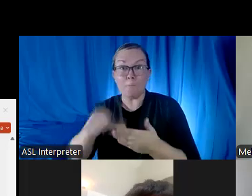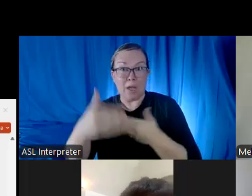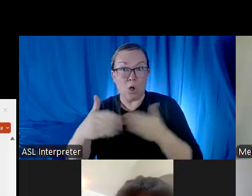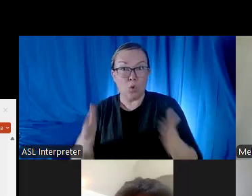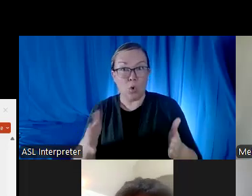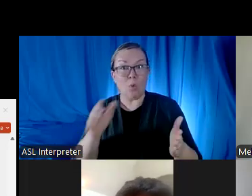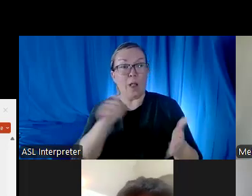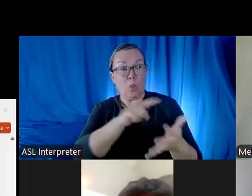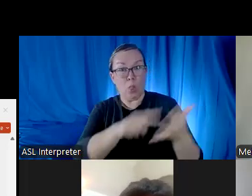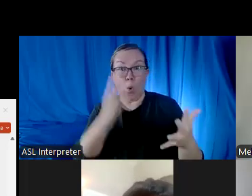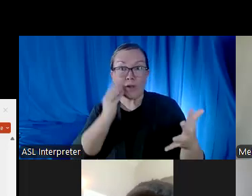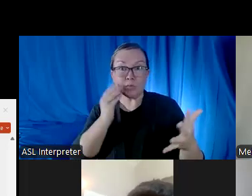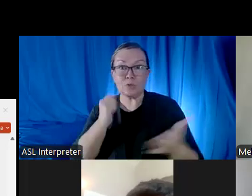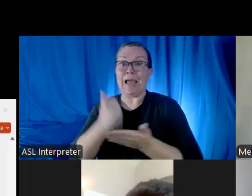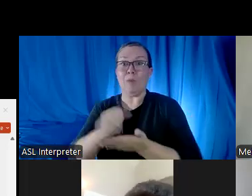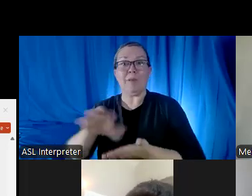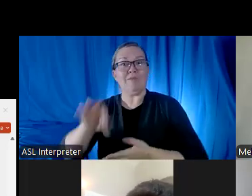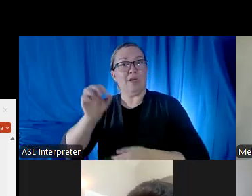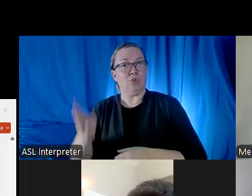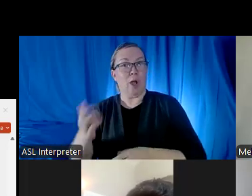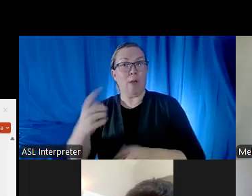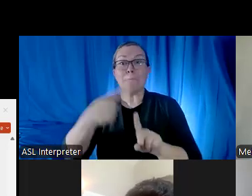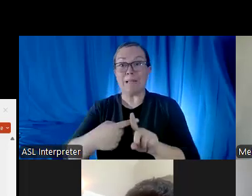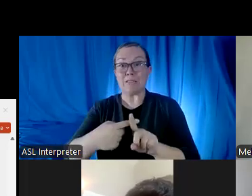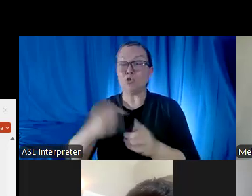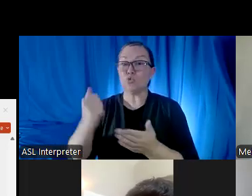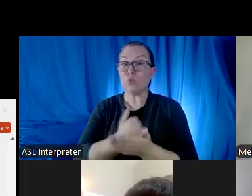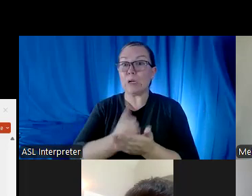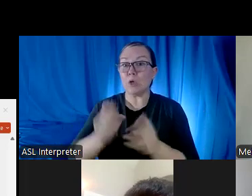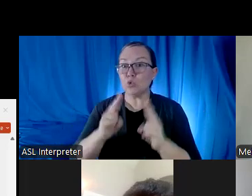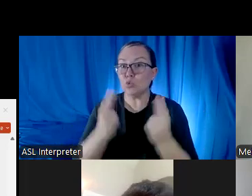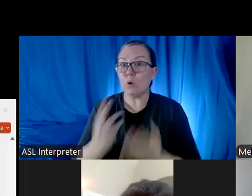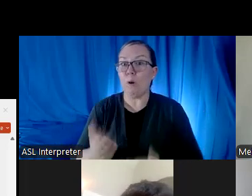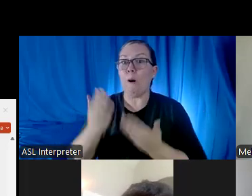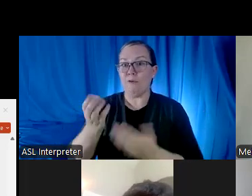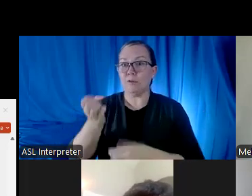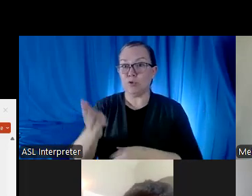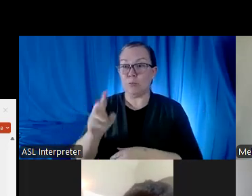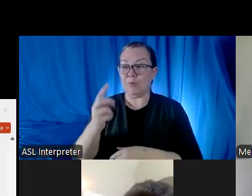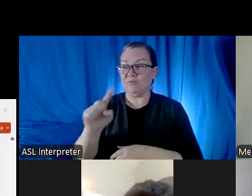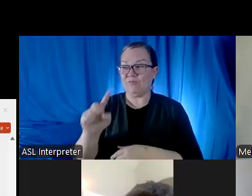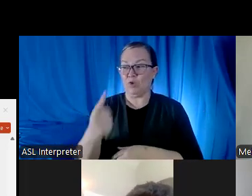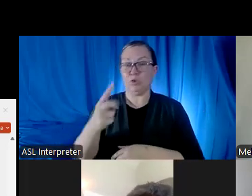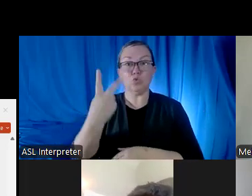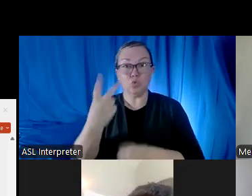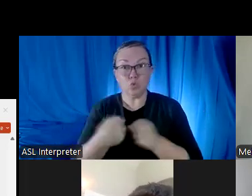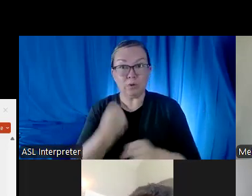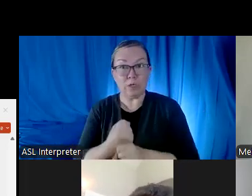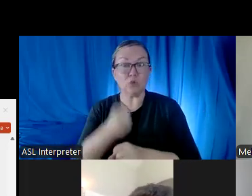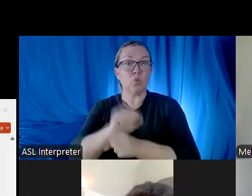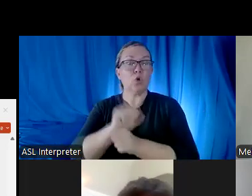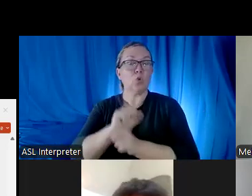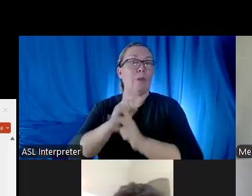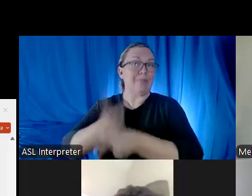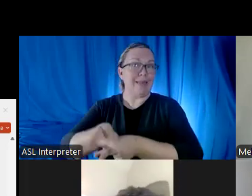job, and later, Rogue Credit Union offered me a job. For the first 2 years, I was working with lending, doing